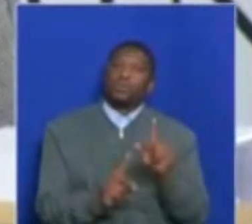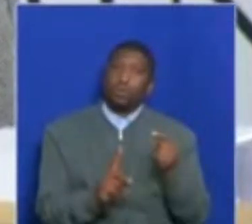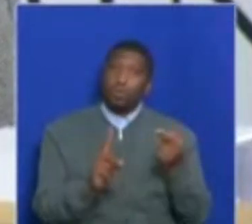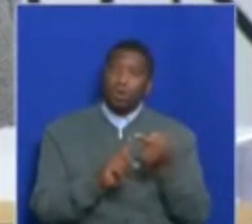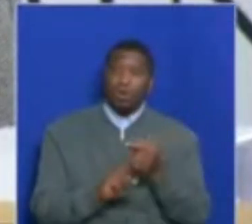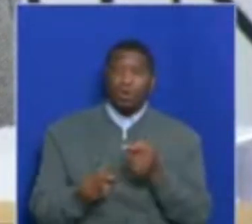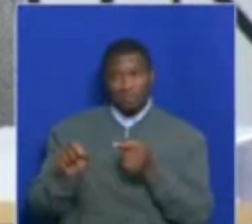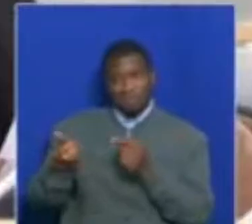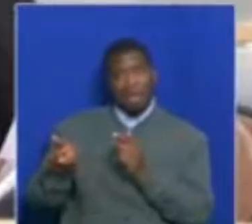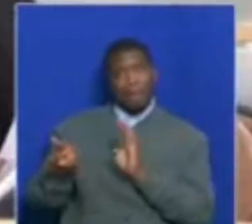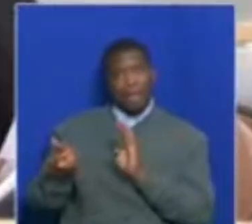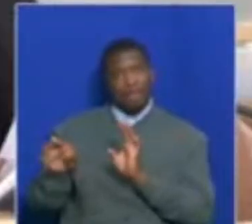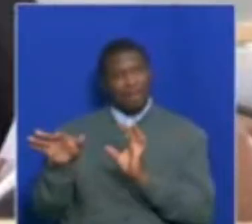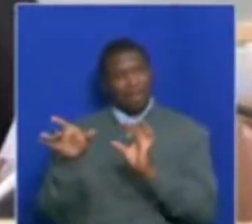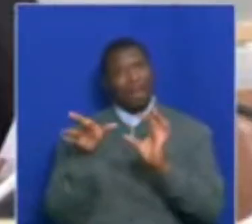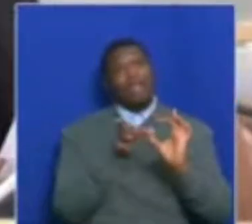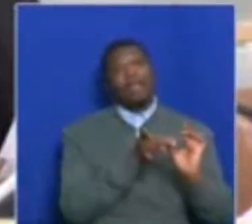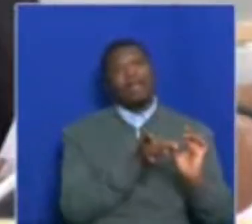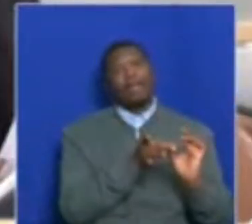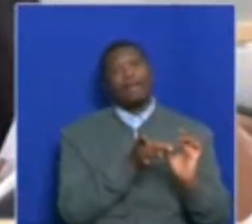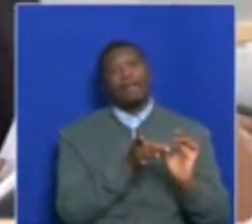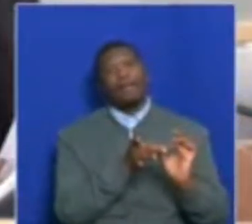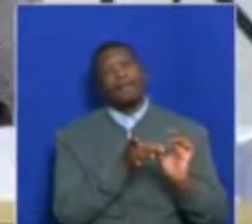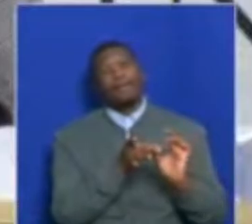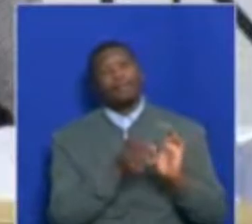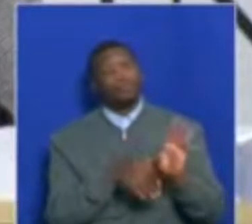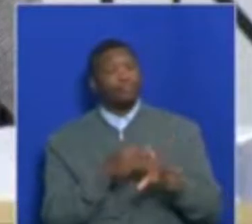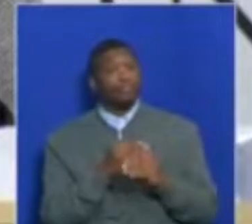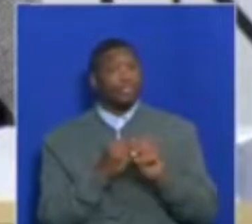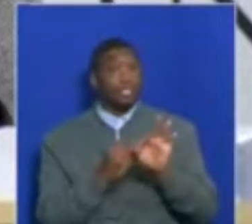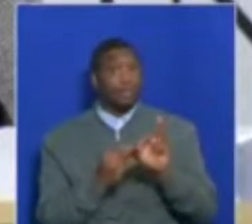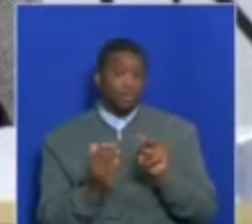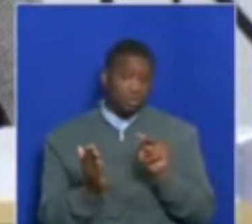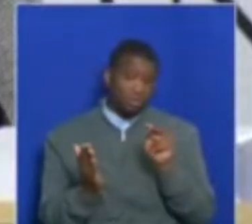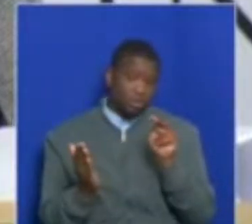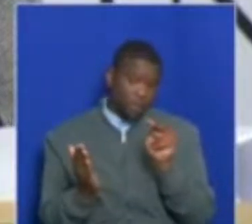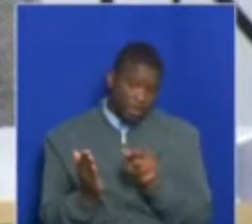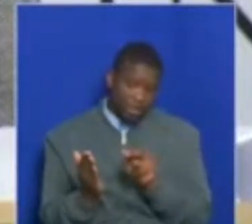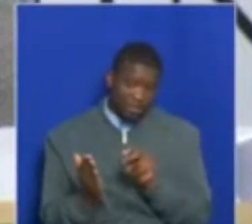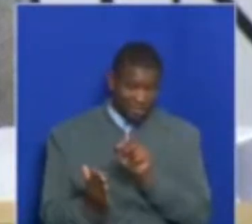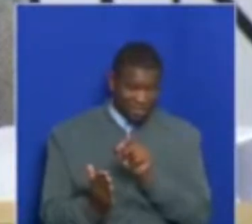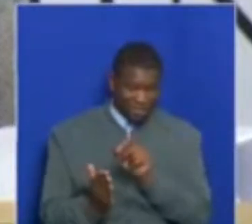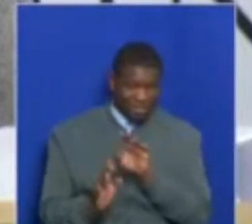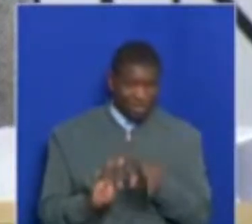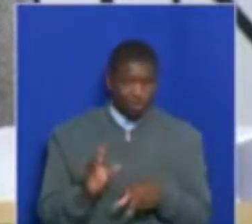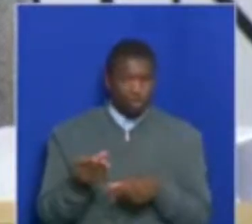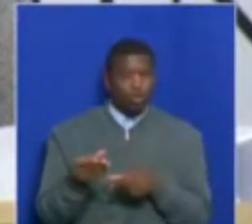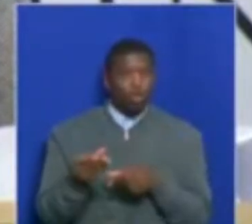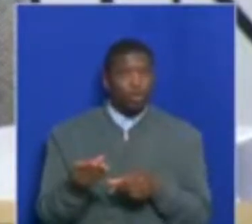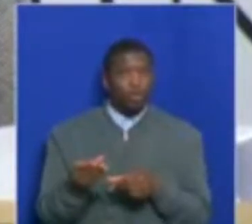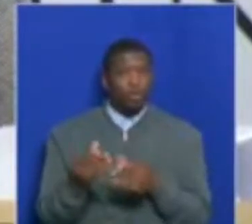case. And if you look at it, this docket was opened in 2021,